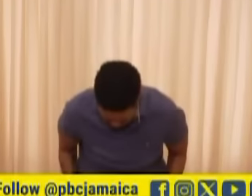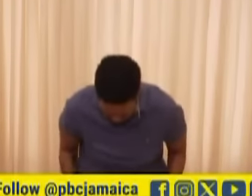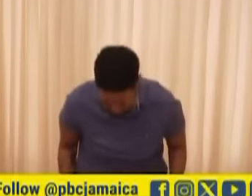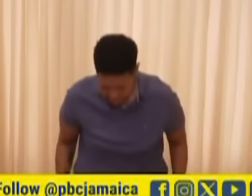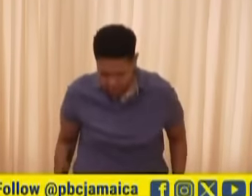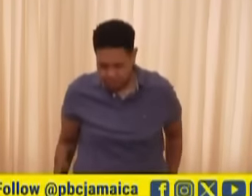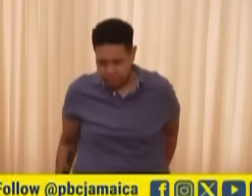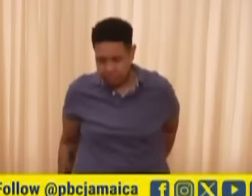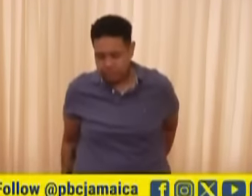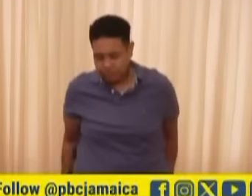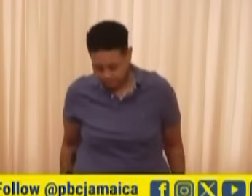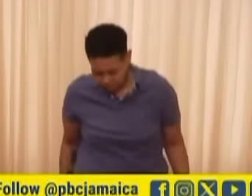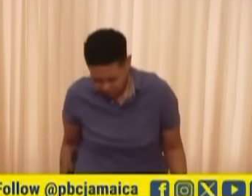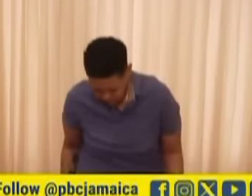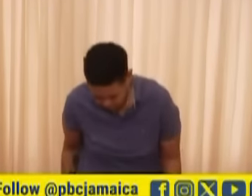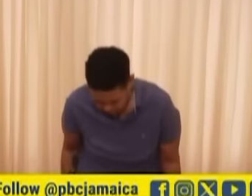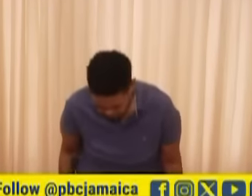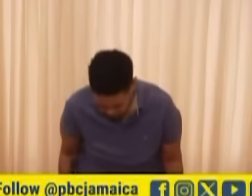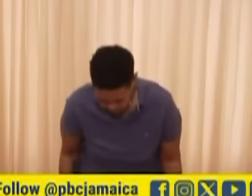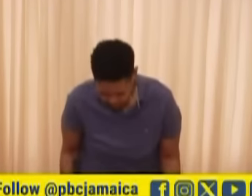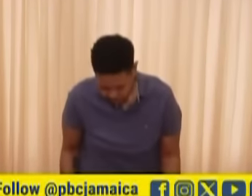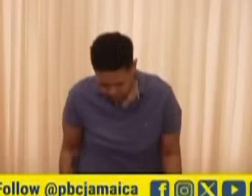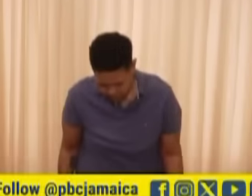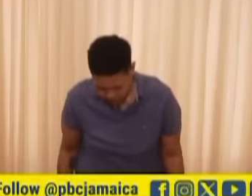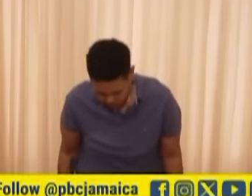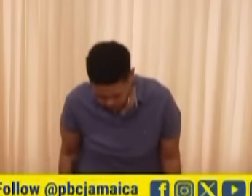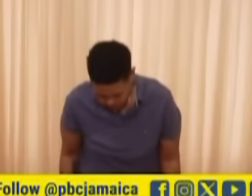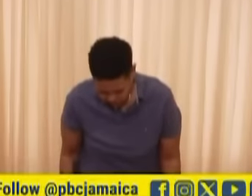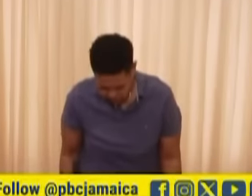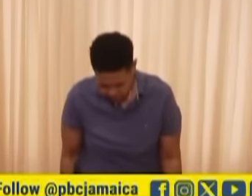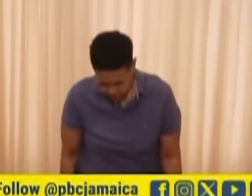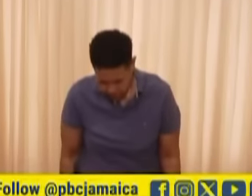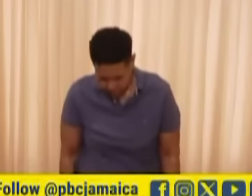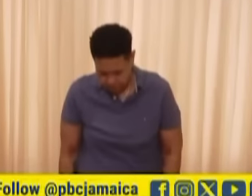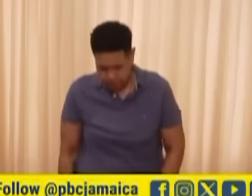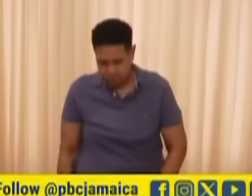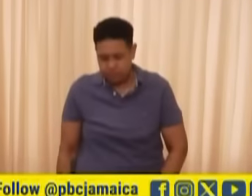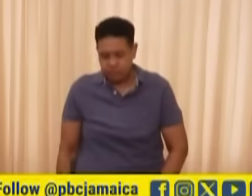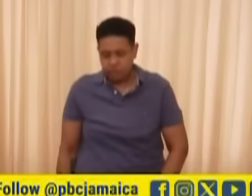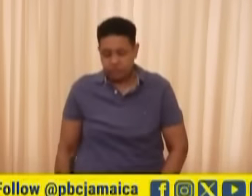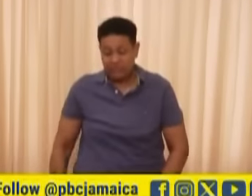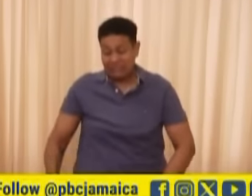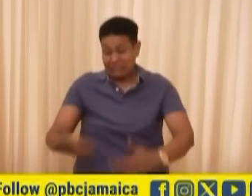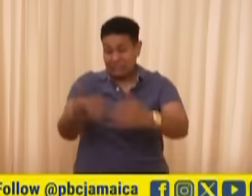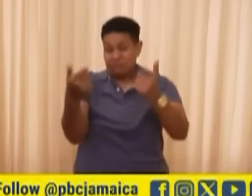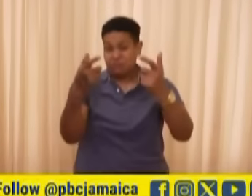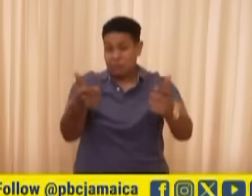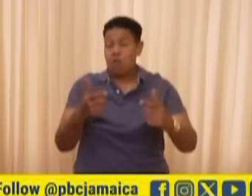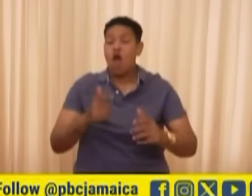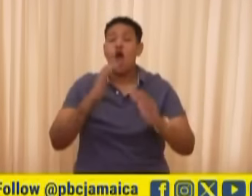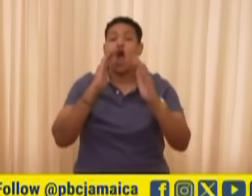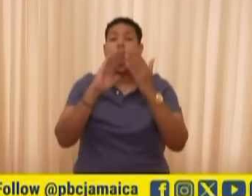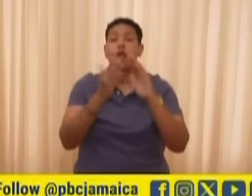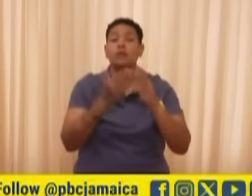Outside of that, communities are an important response tool to the hurricane.